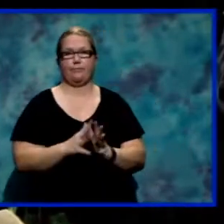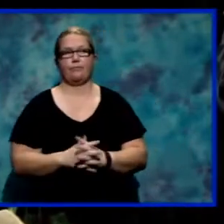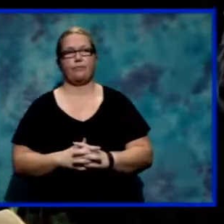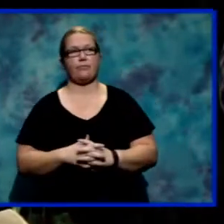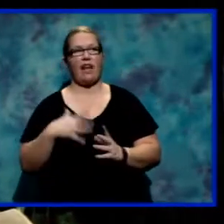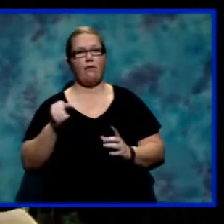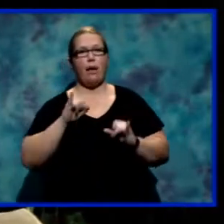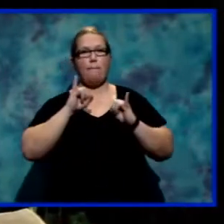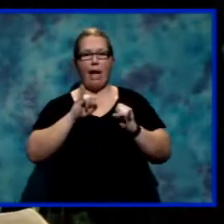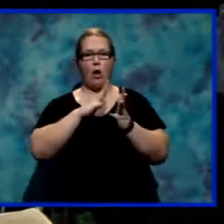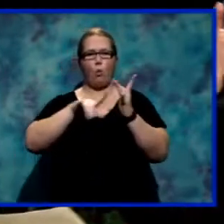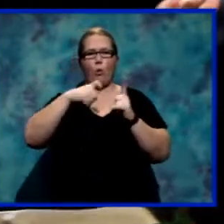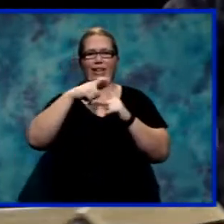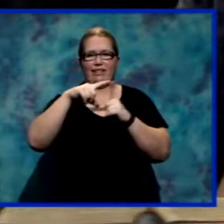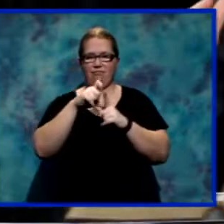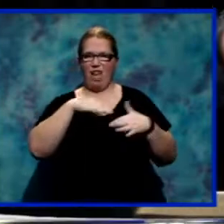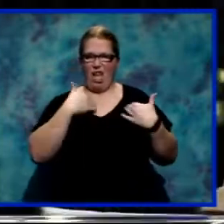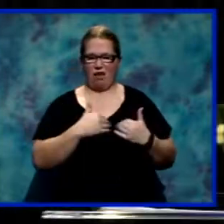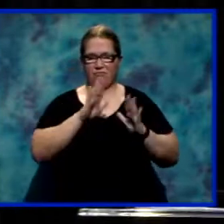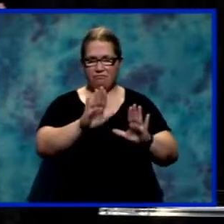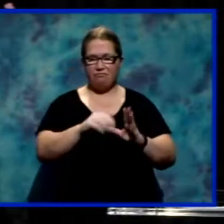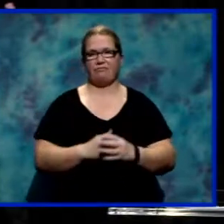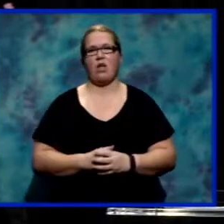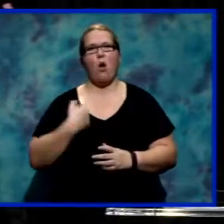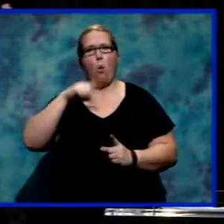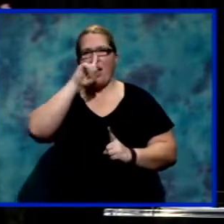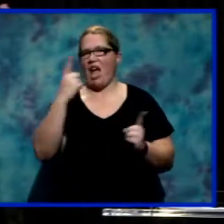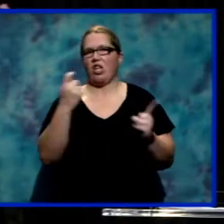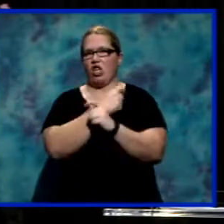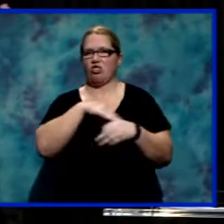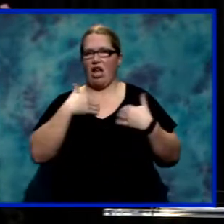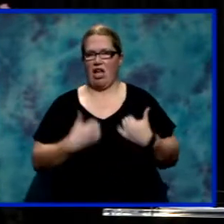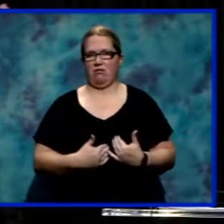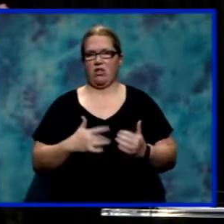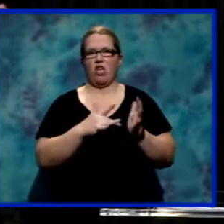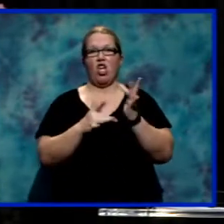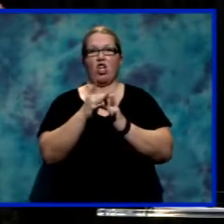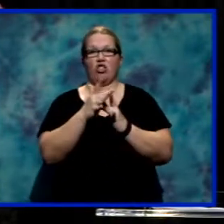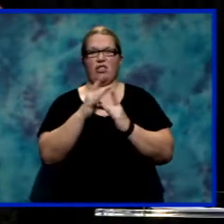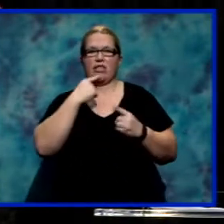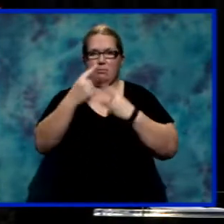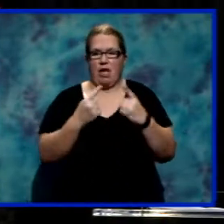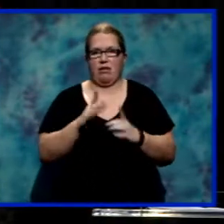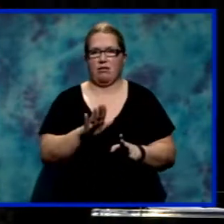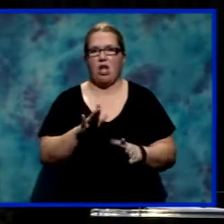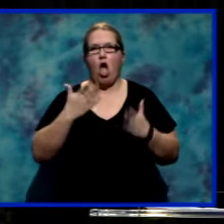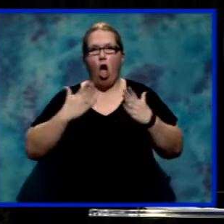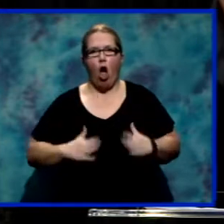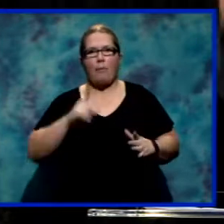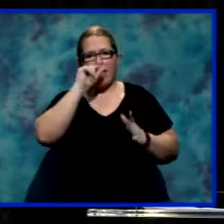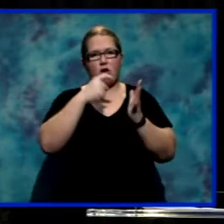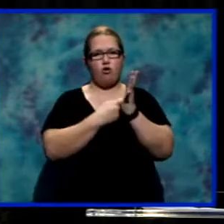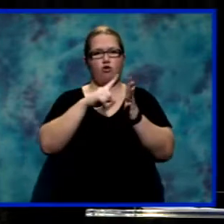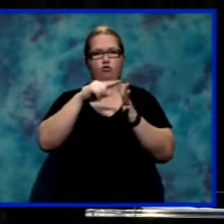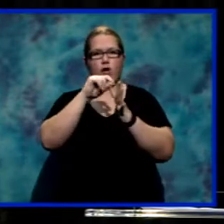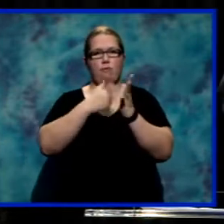bad, wicked, deceitful hearts. We can't change those hearts. Jesus reemphasizes this when he says humans can only reproduce